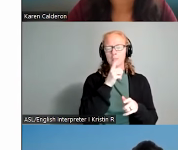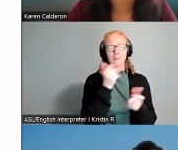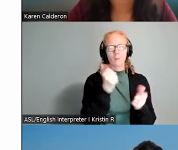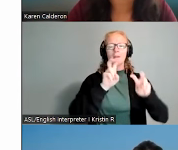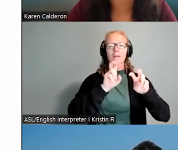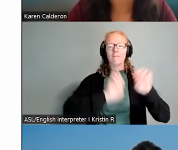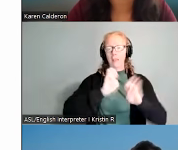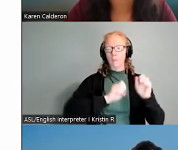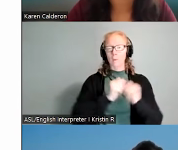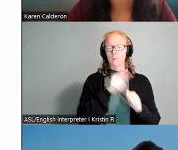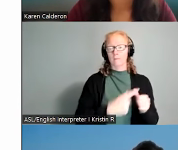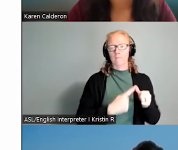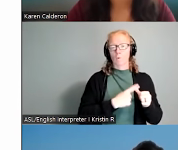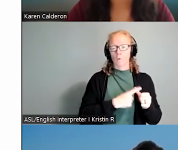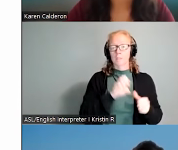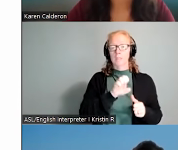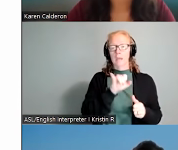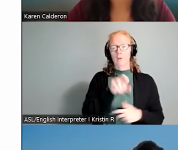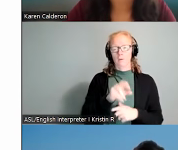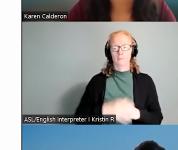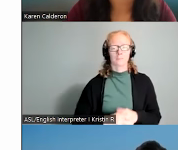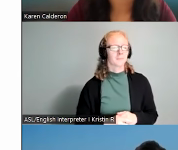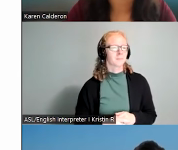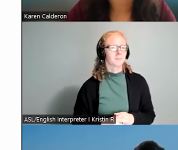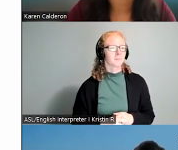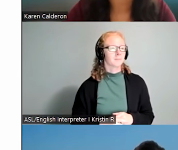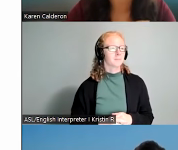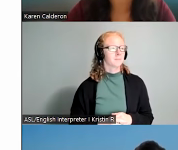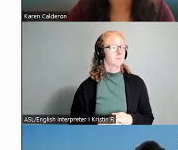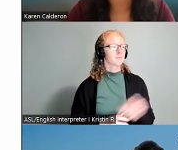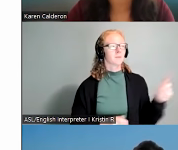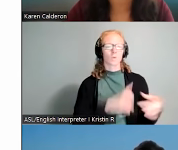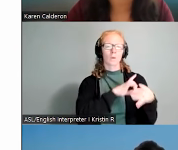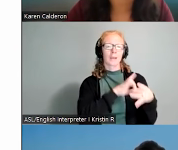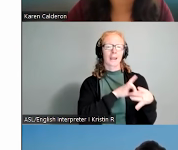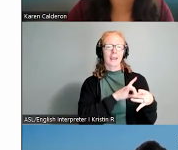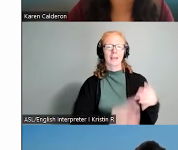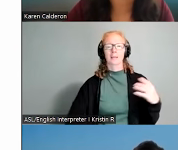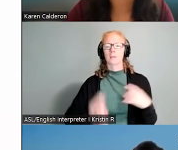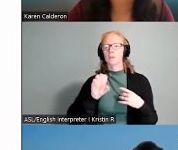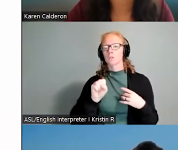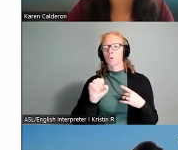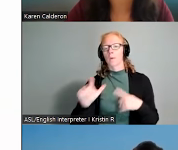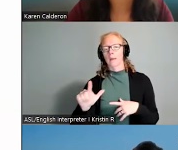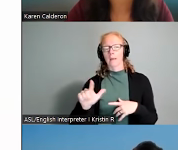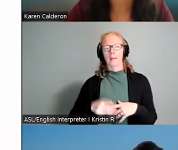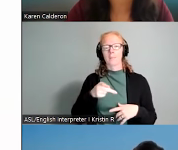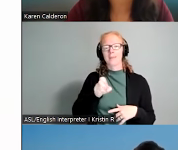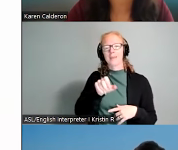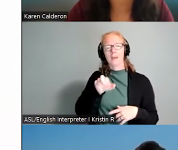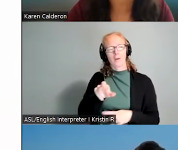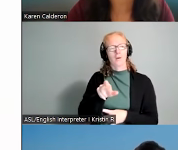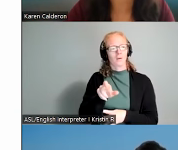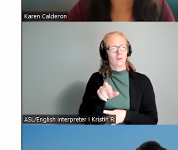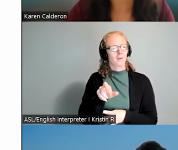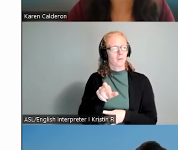evaluated in our draft EIR. For the Connect SoCal 2024 PEIR, we received